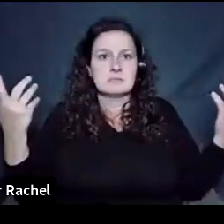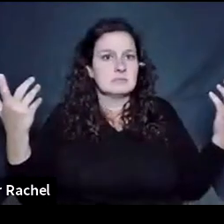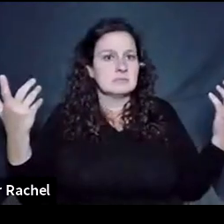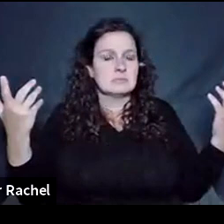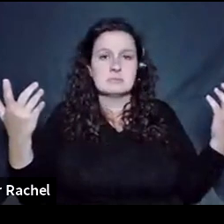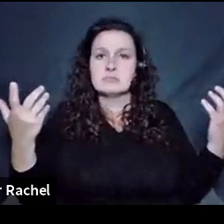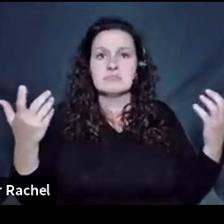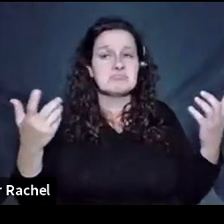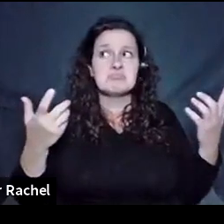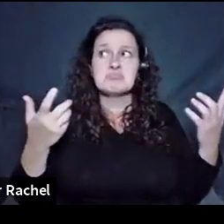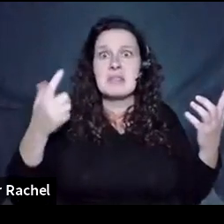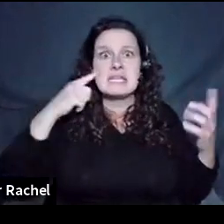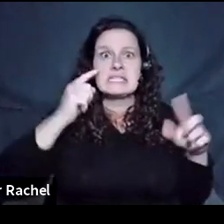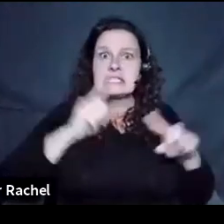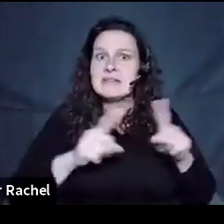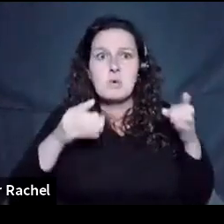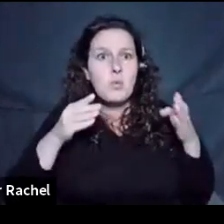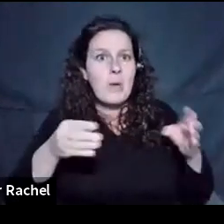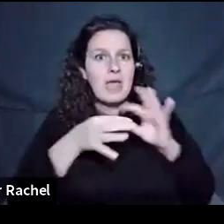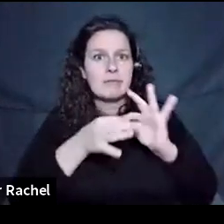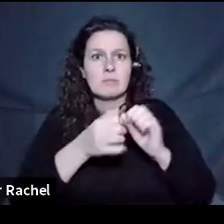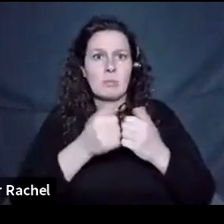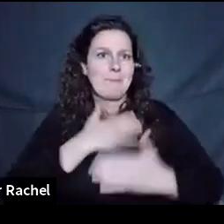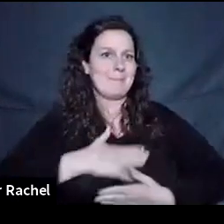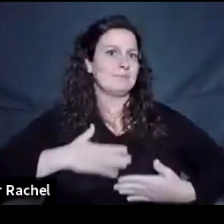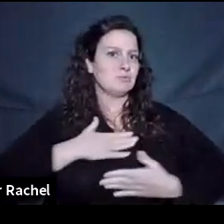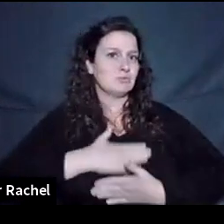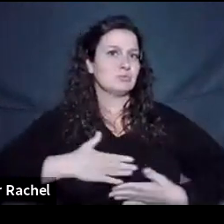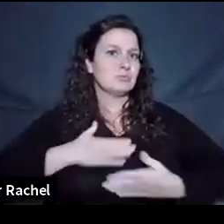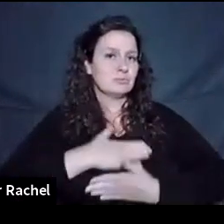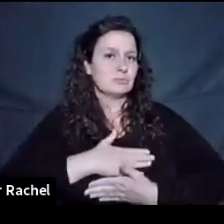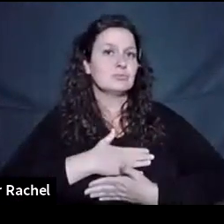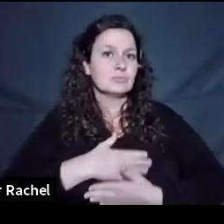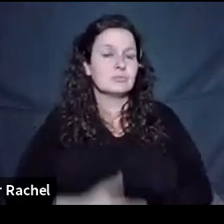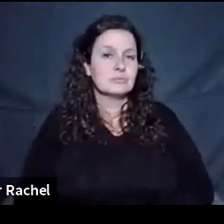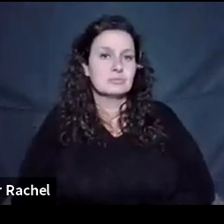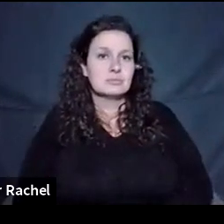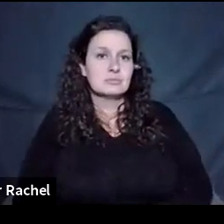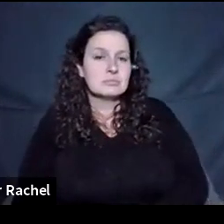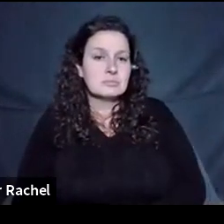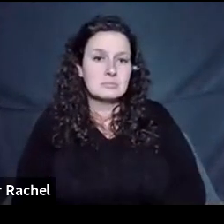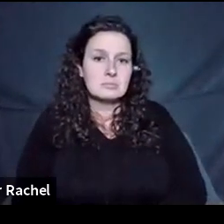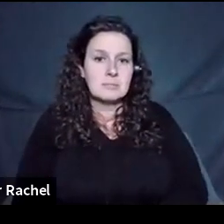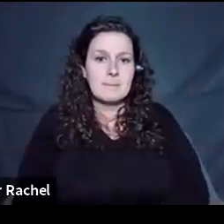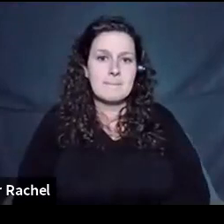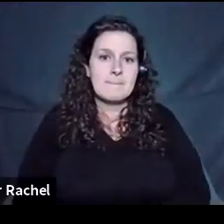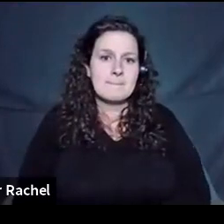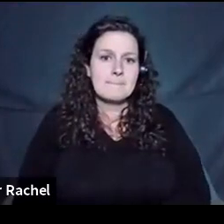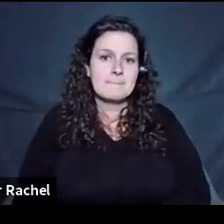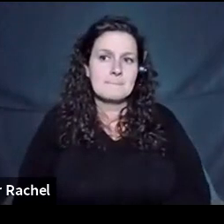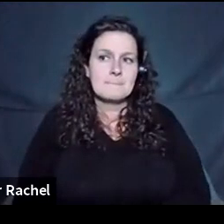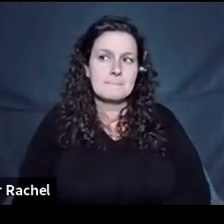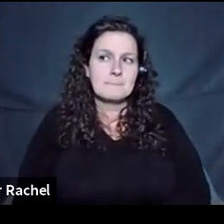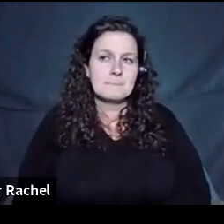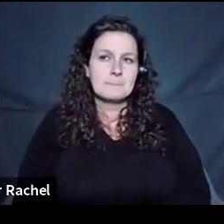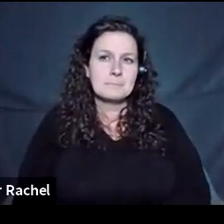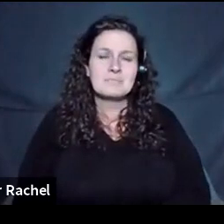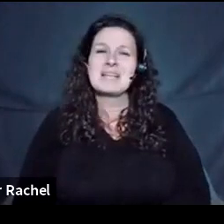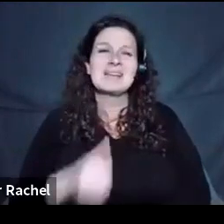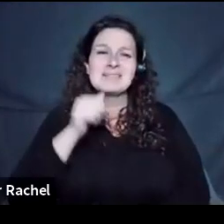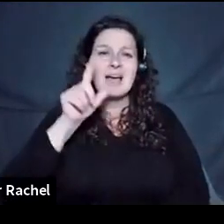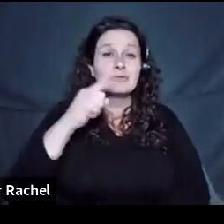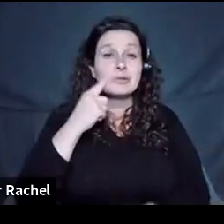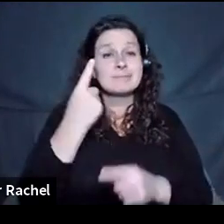thinking alternatively about our pleasure, and thinking beyond like